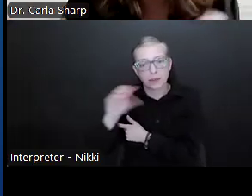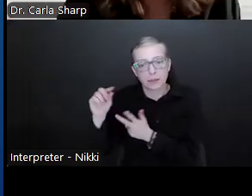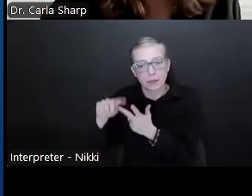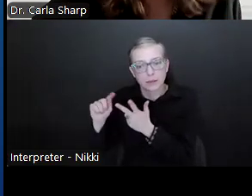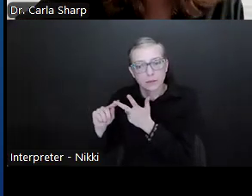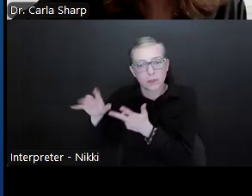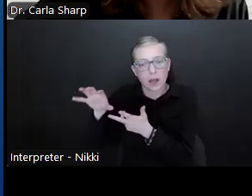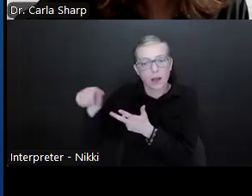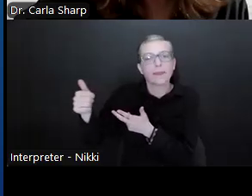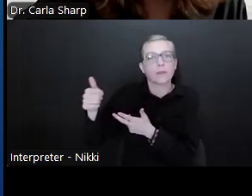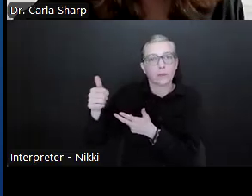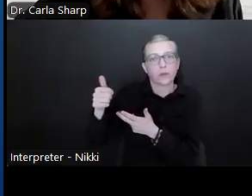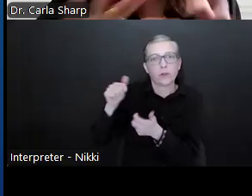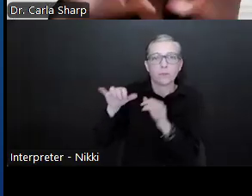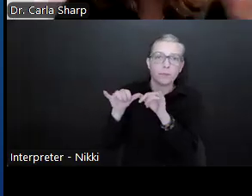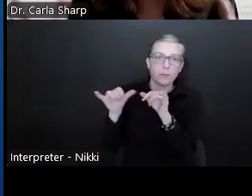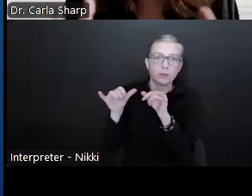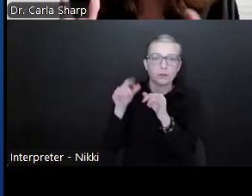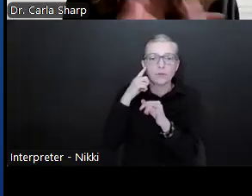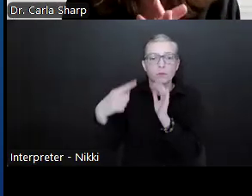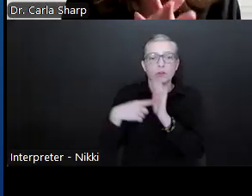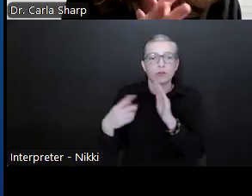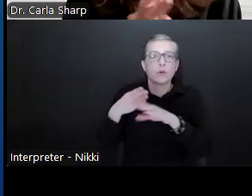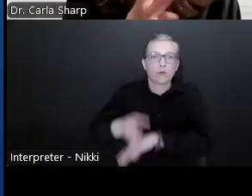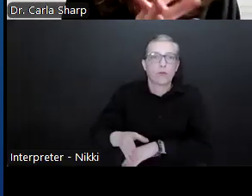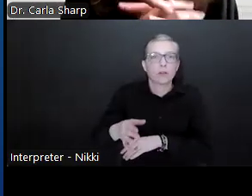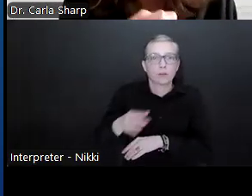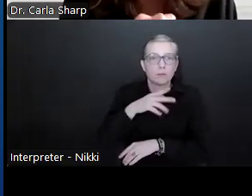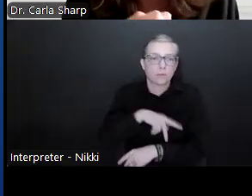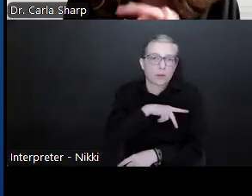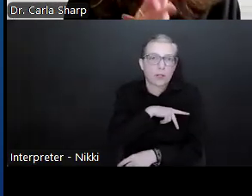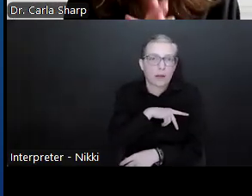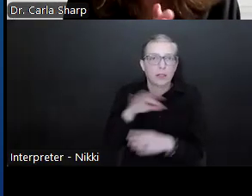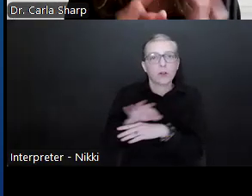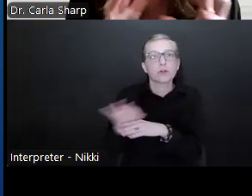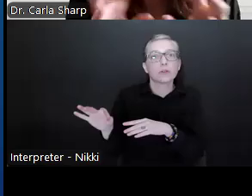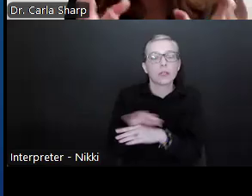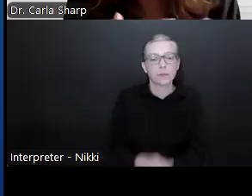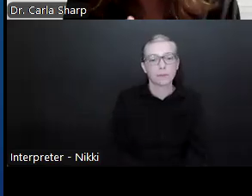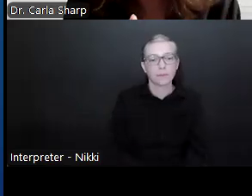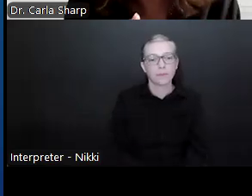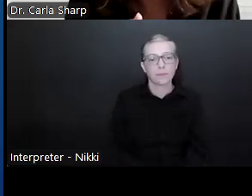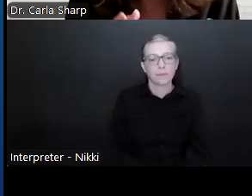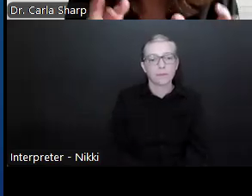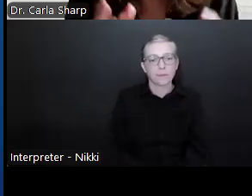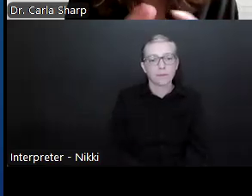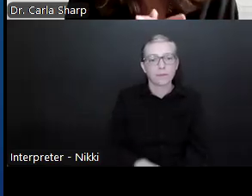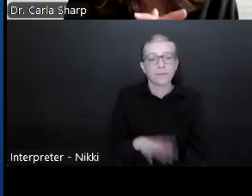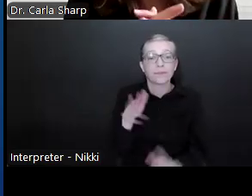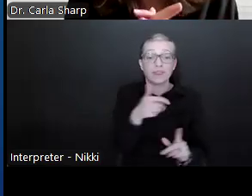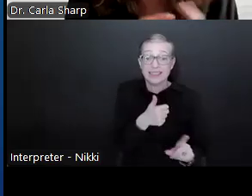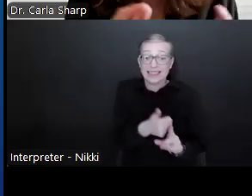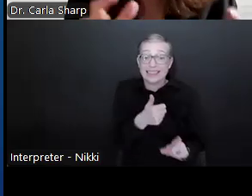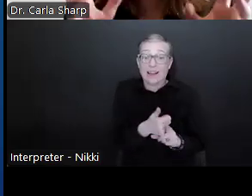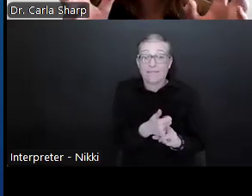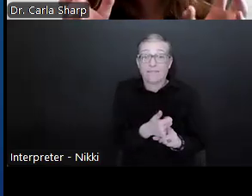for personality functioning. So all of this just to say that the self is really the nexus of our